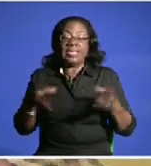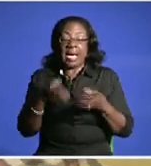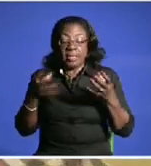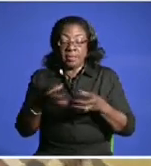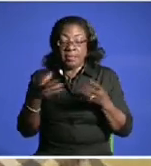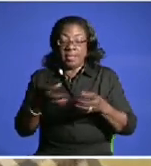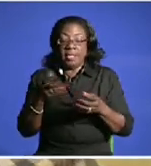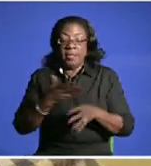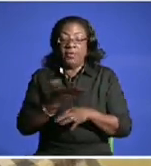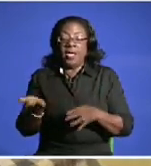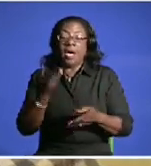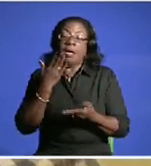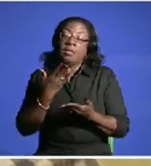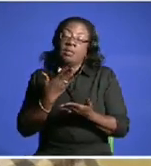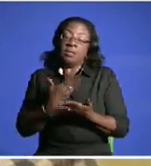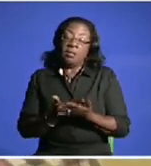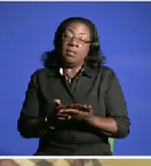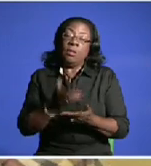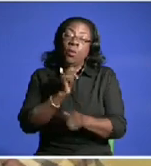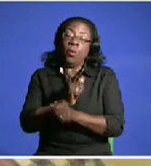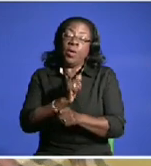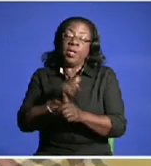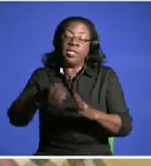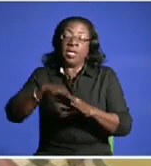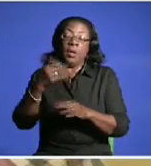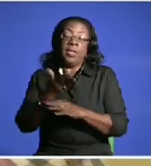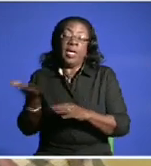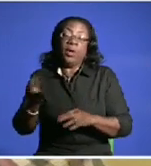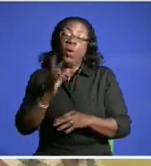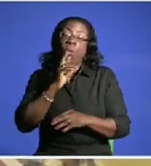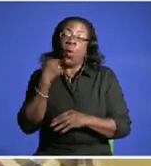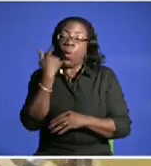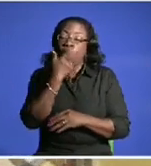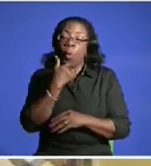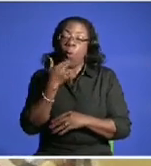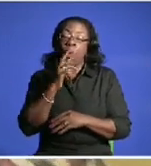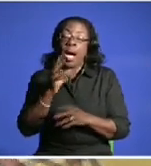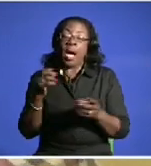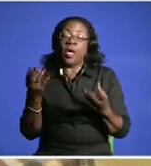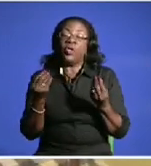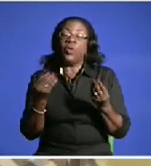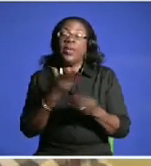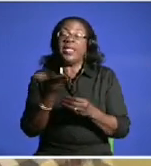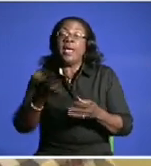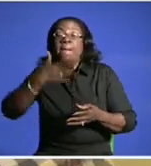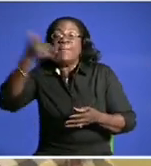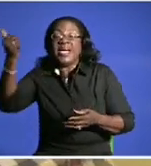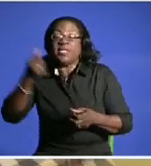who understand the industry, and they're doing their best to make sure that their customers are safe.